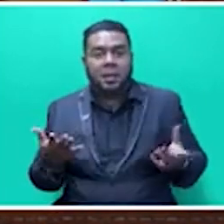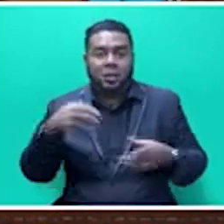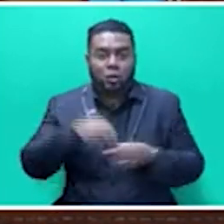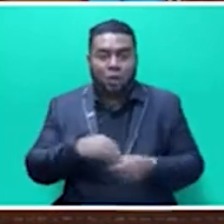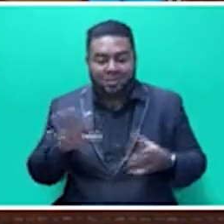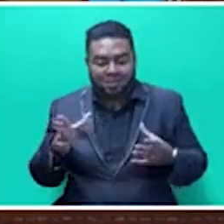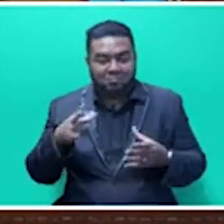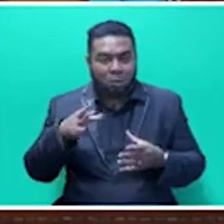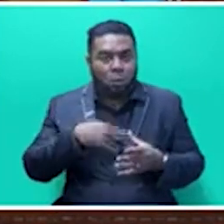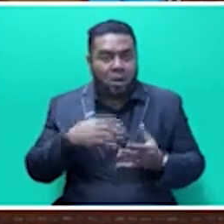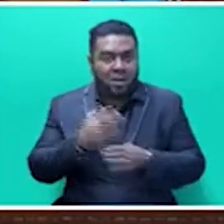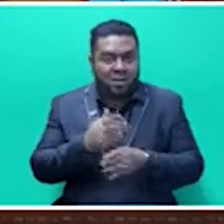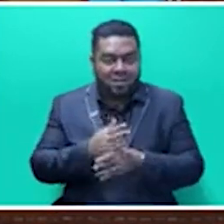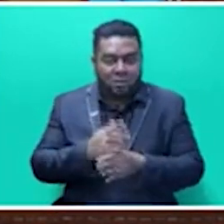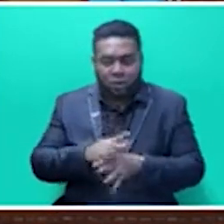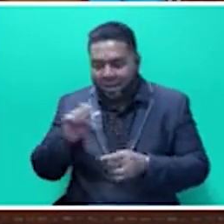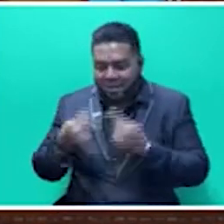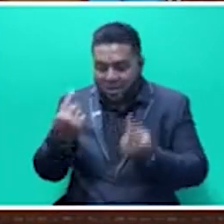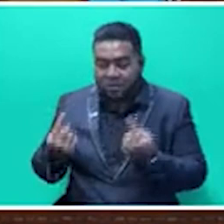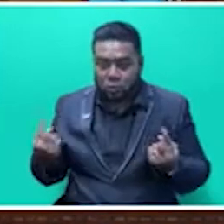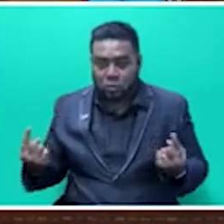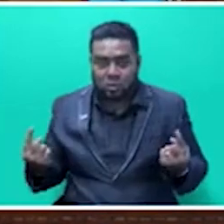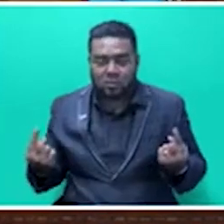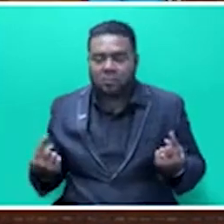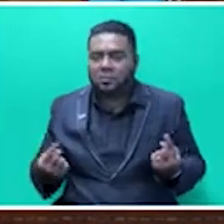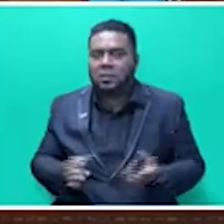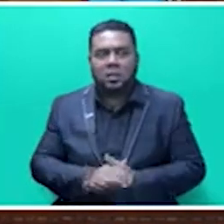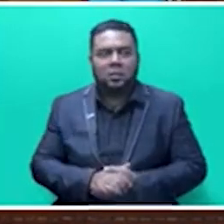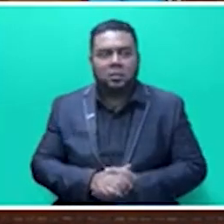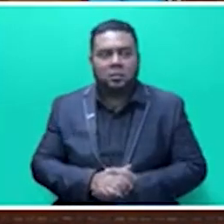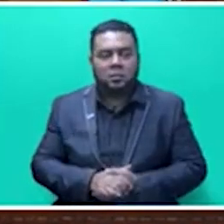conduct of any of these individuals is out of order.